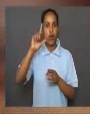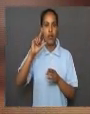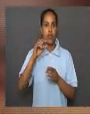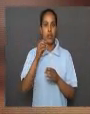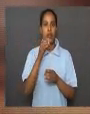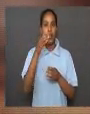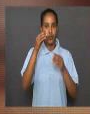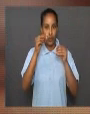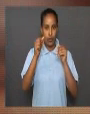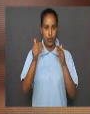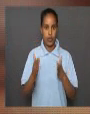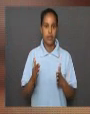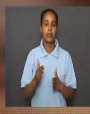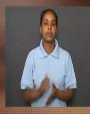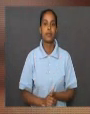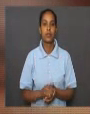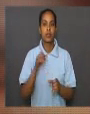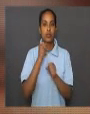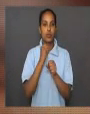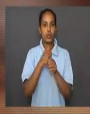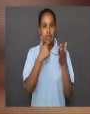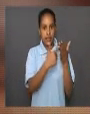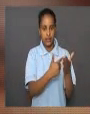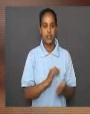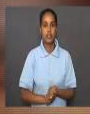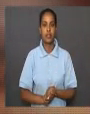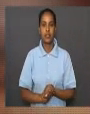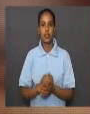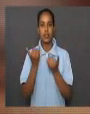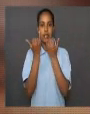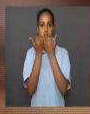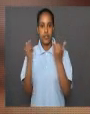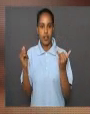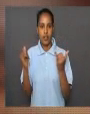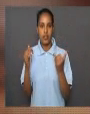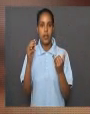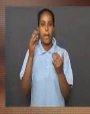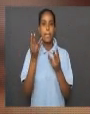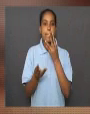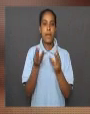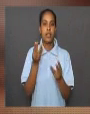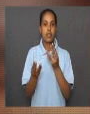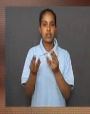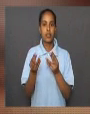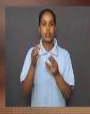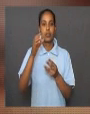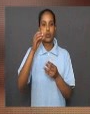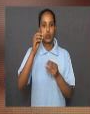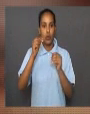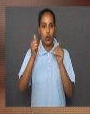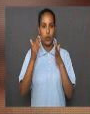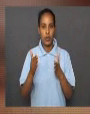of a solute. To do this, you divide the mass of the